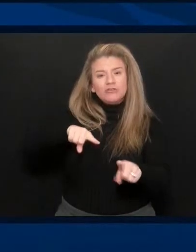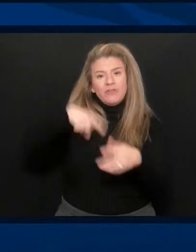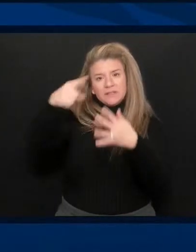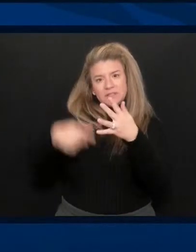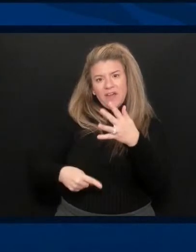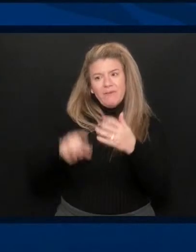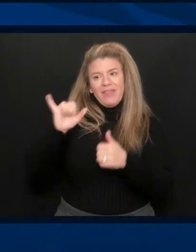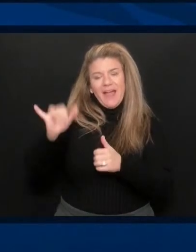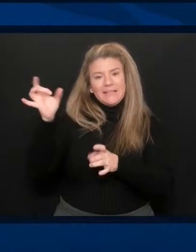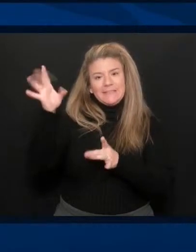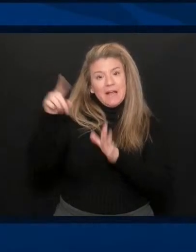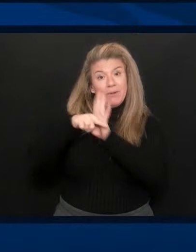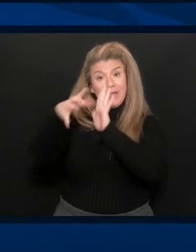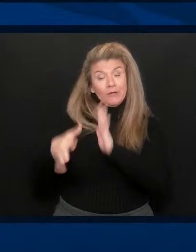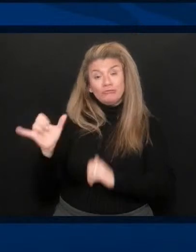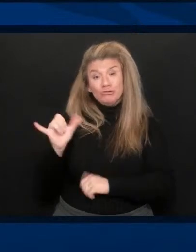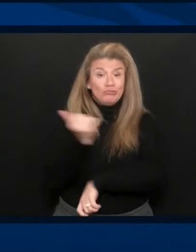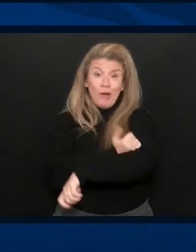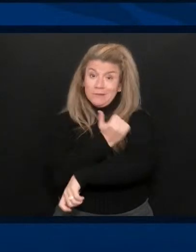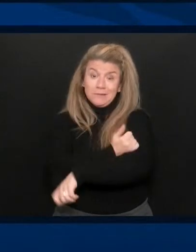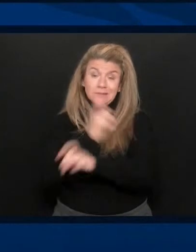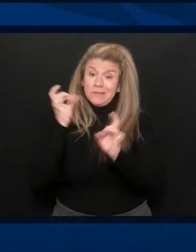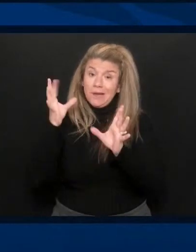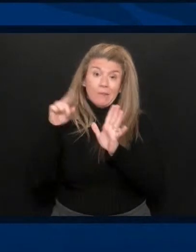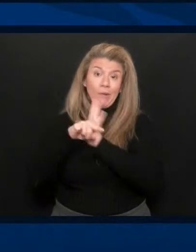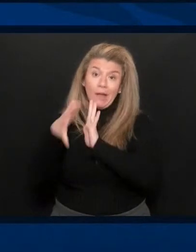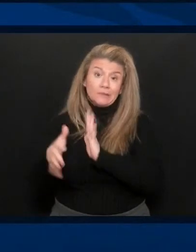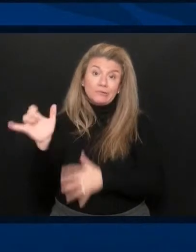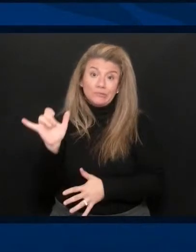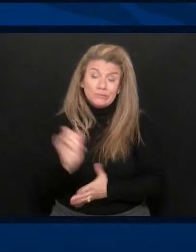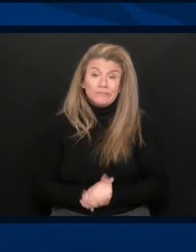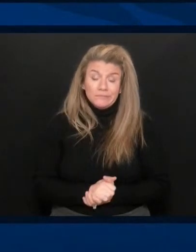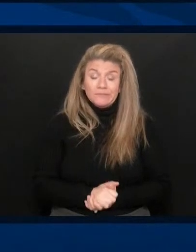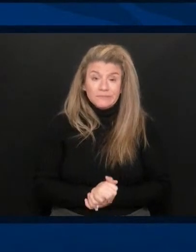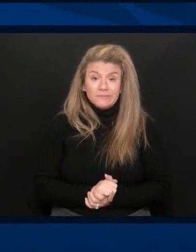this terrible killer, also the drugs. So answer that, please.